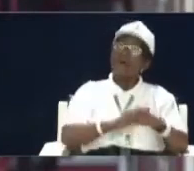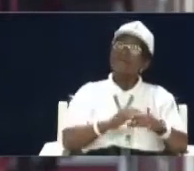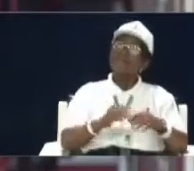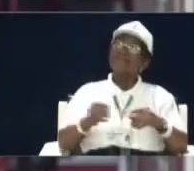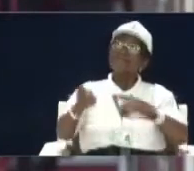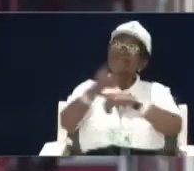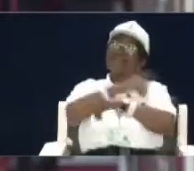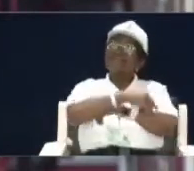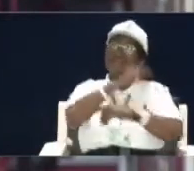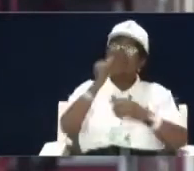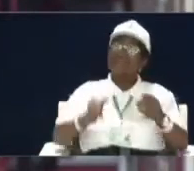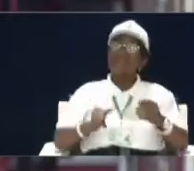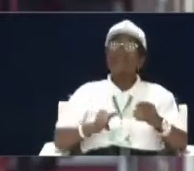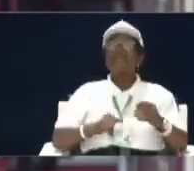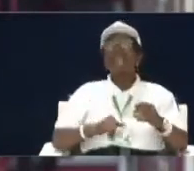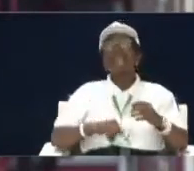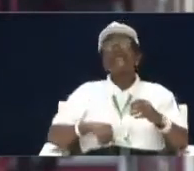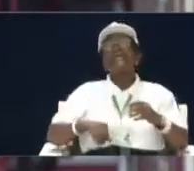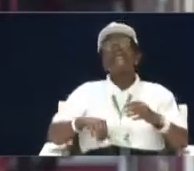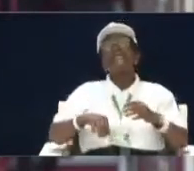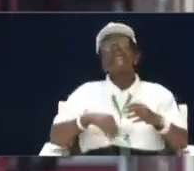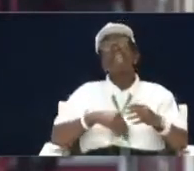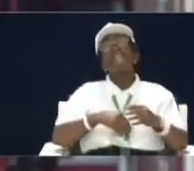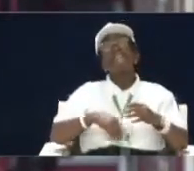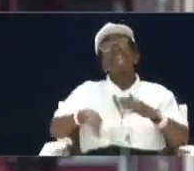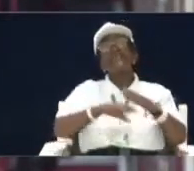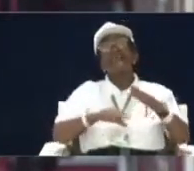basis, my God will give unto you.